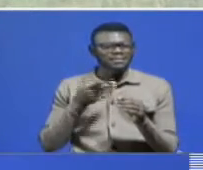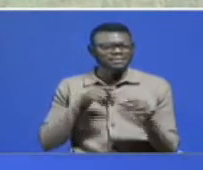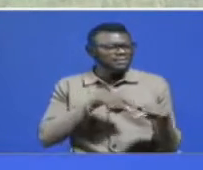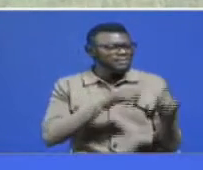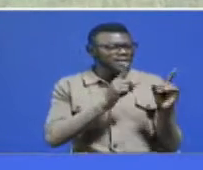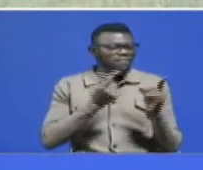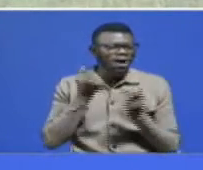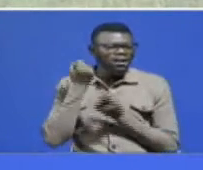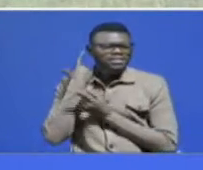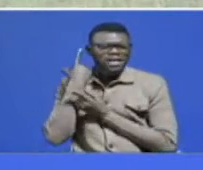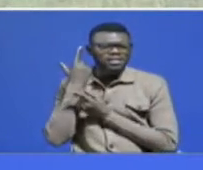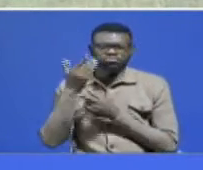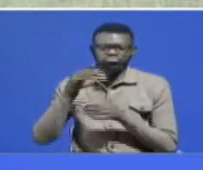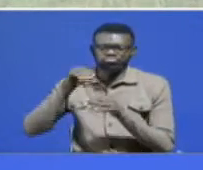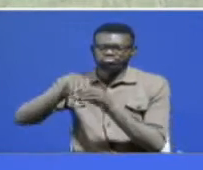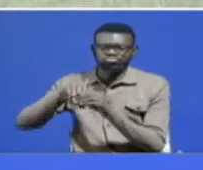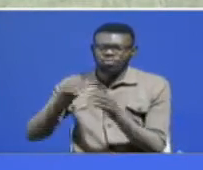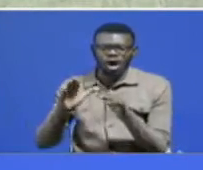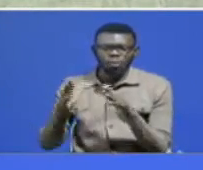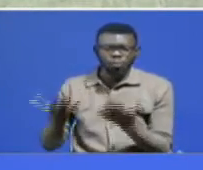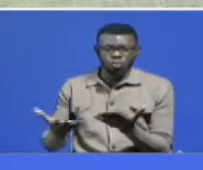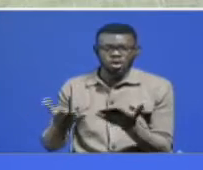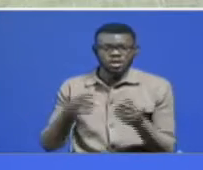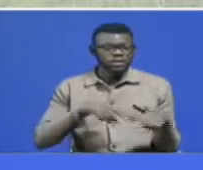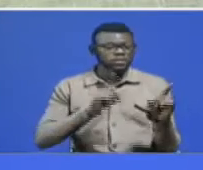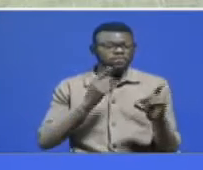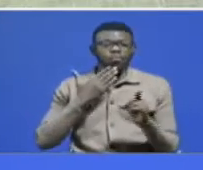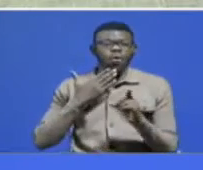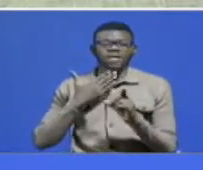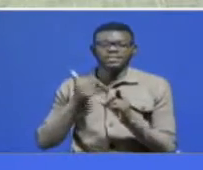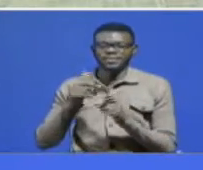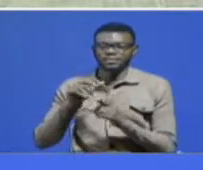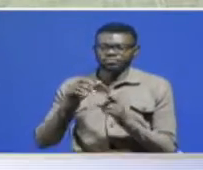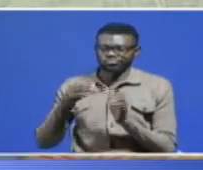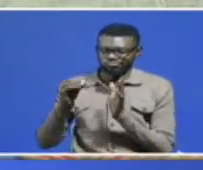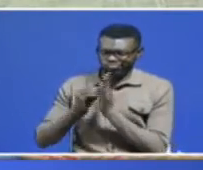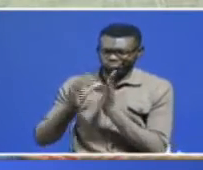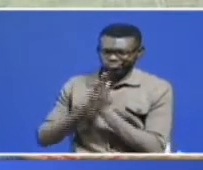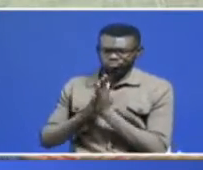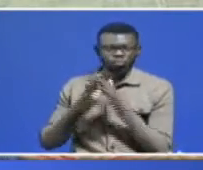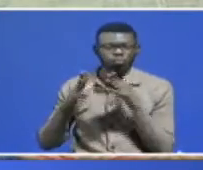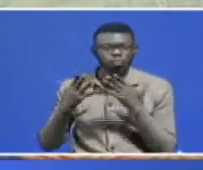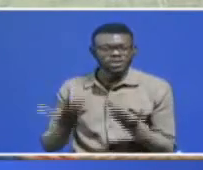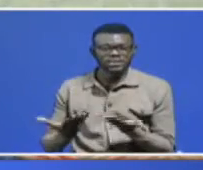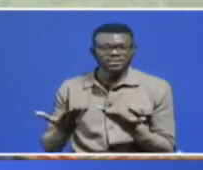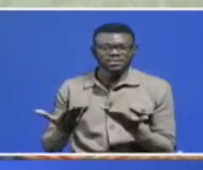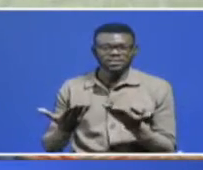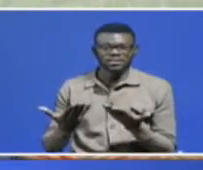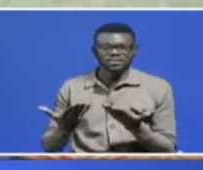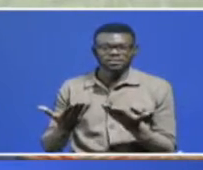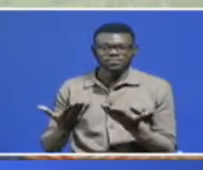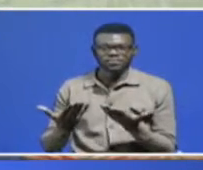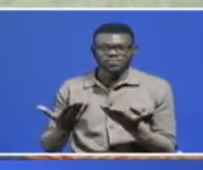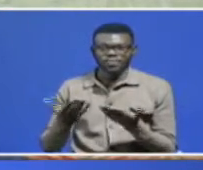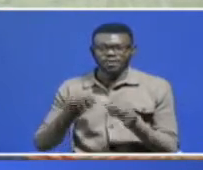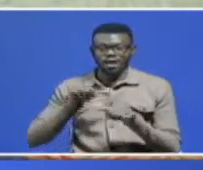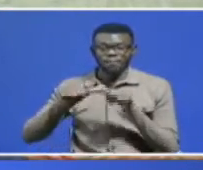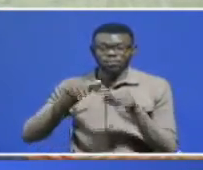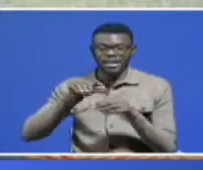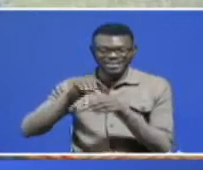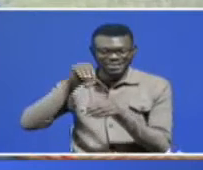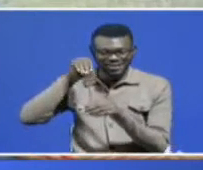understanding of inclusivity, or what she wanted to be accommodated to qualify for an